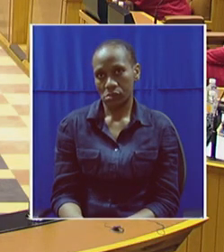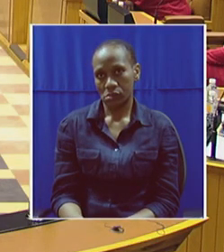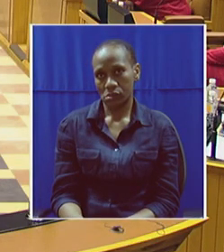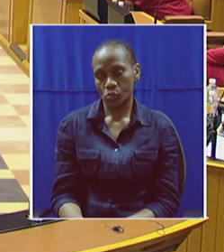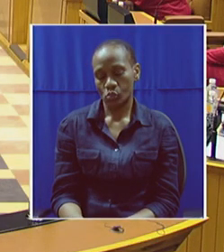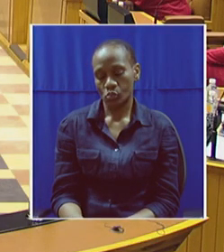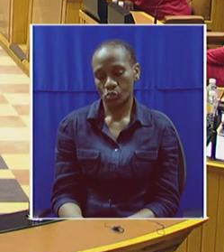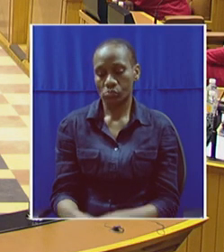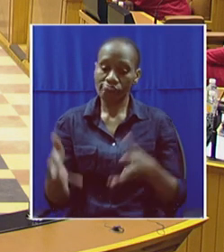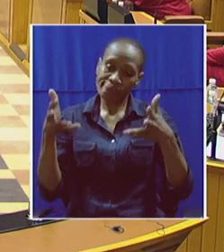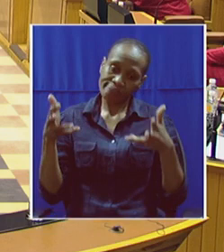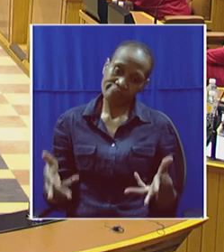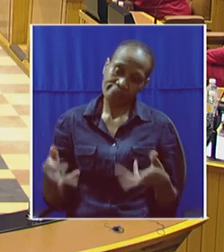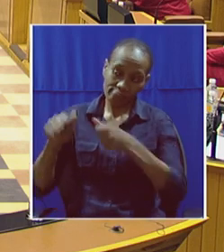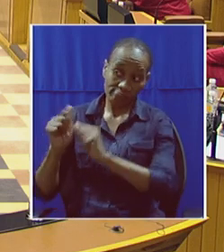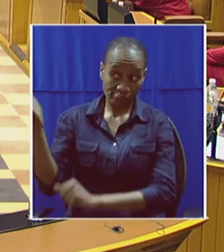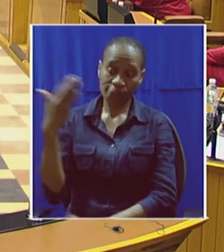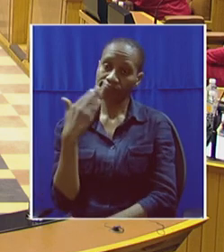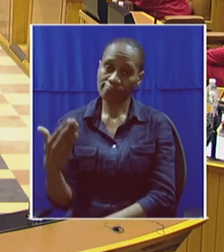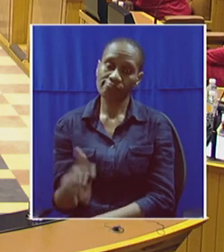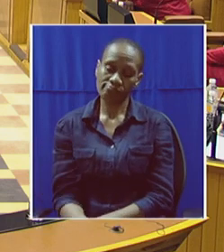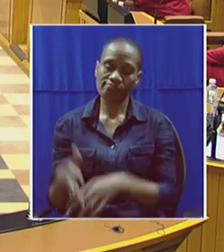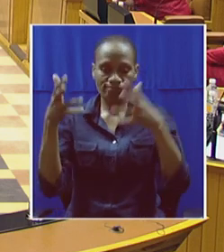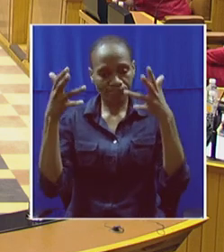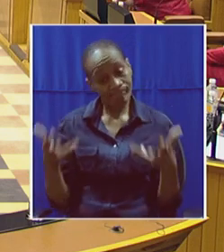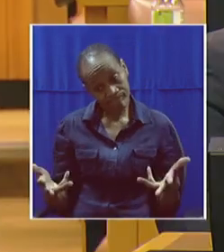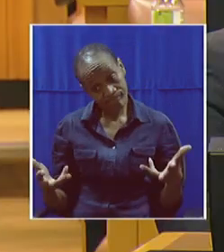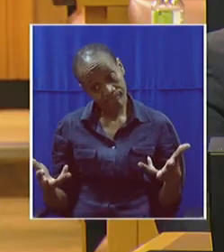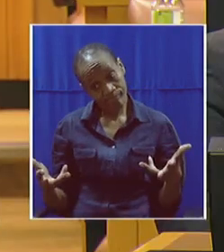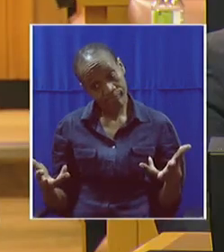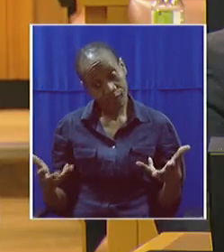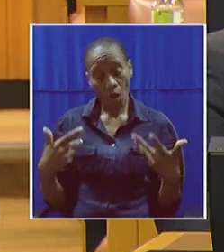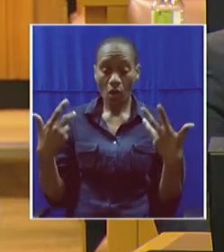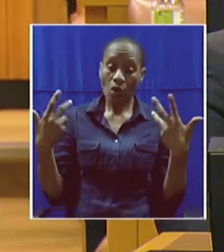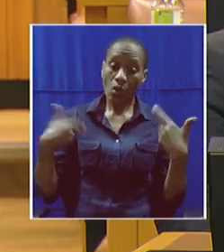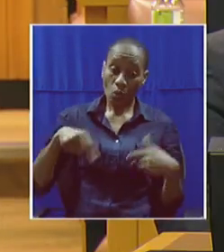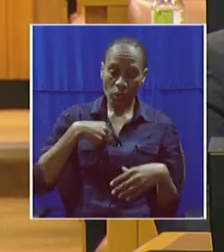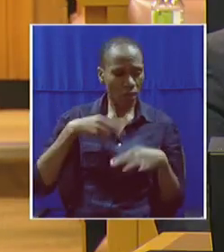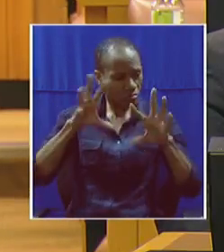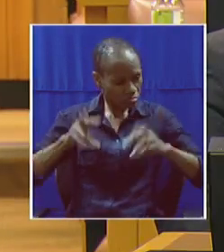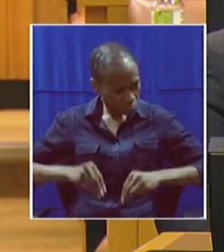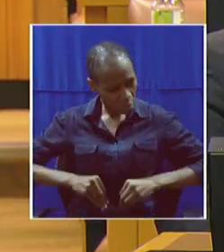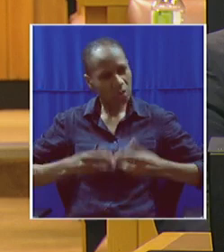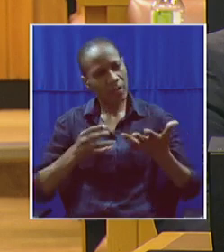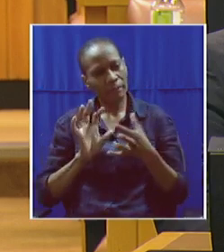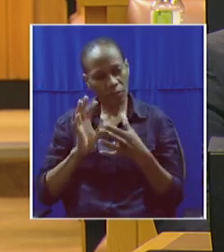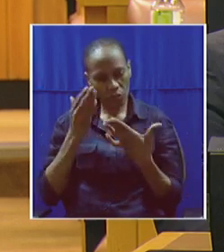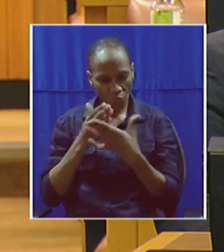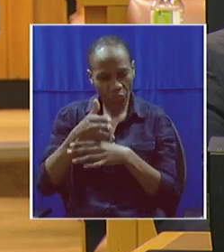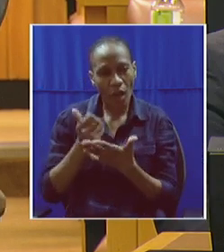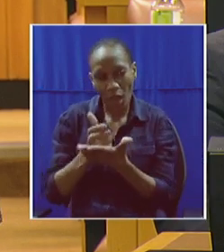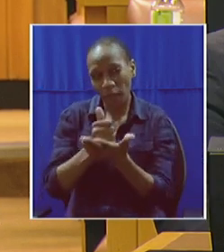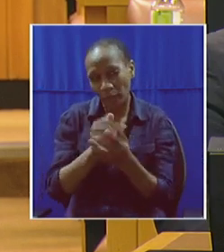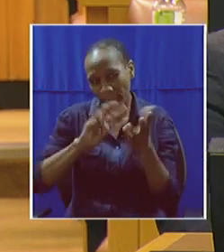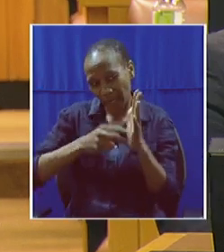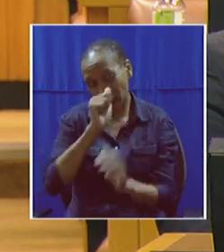ma H thank you chairperson um we we welcome your intervention Deputy ministers